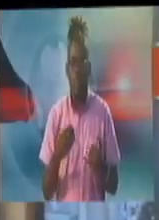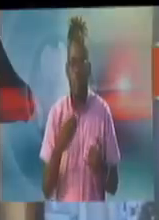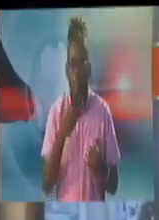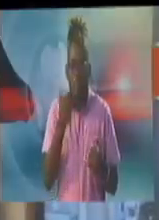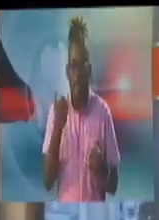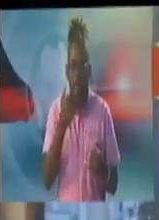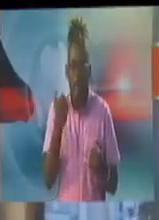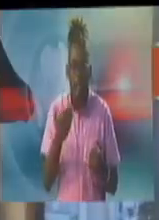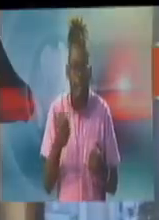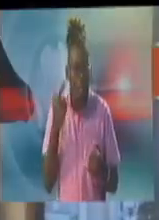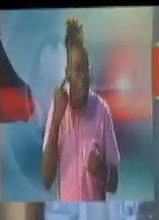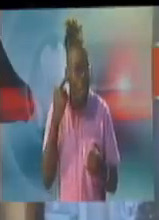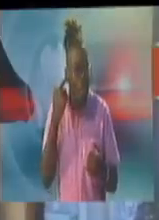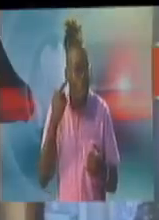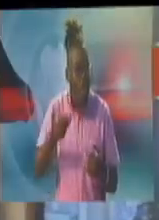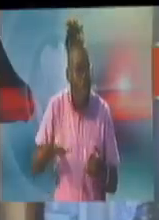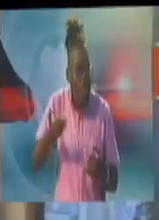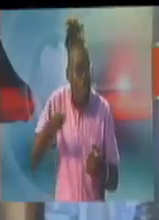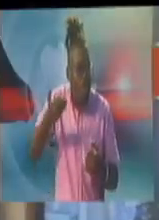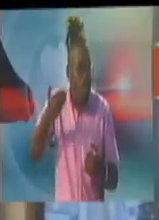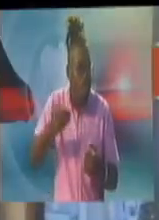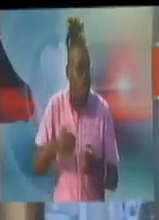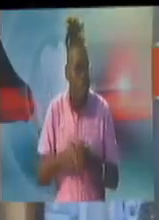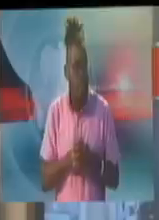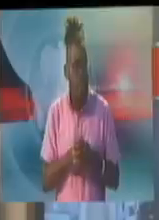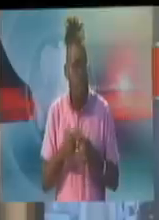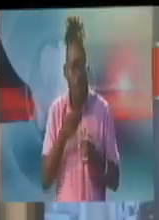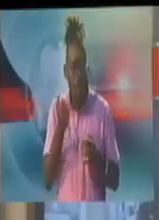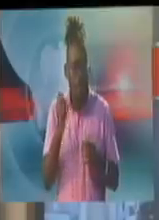Hello? Yes. Yeah. I'm hearing clearly.